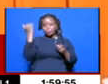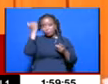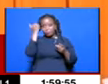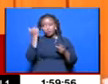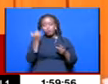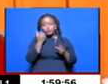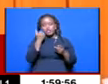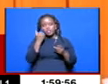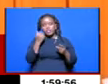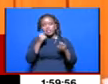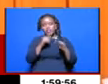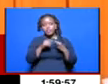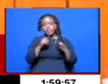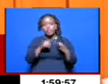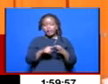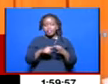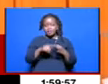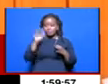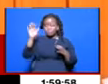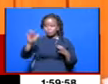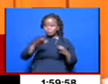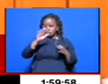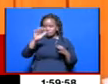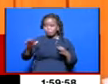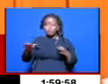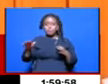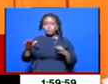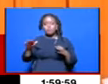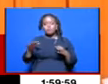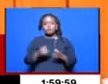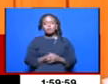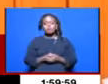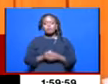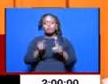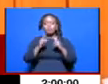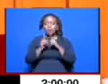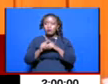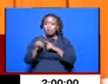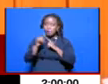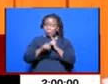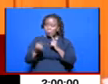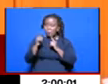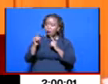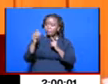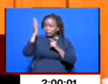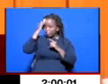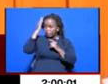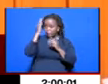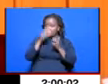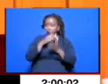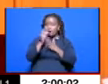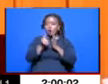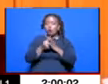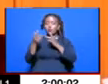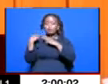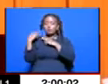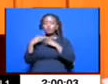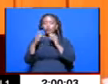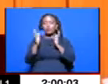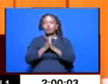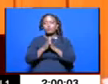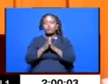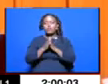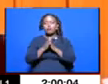judiciary, and legislative arms of government. We credit the French jurist with a long name, Charles